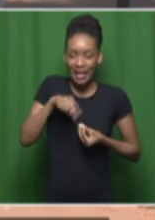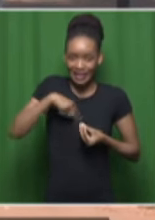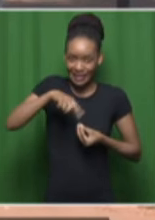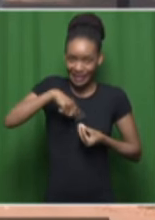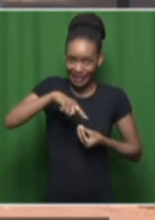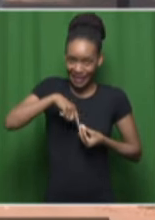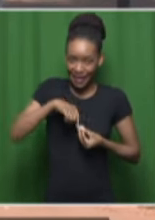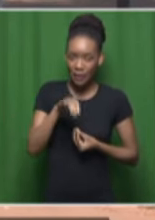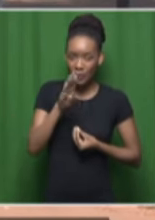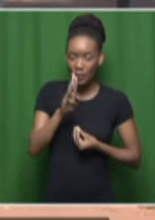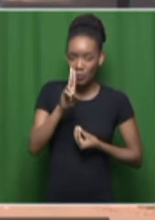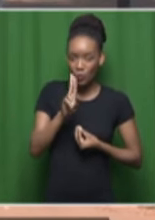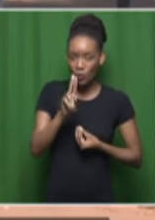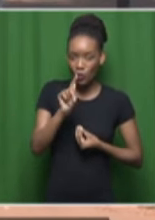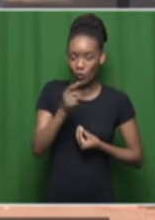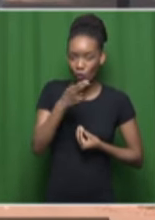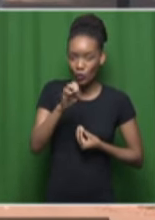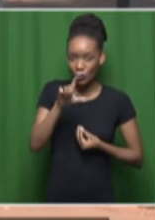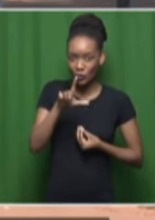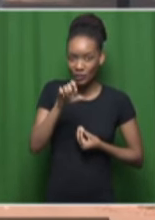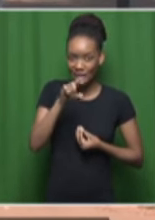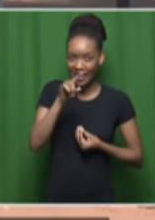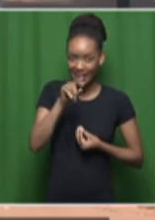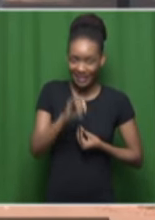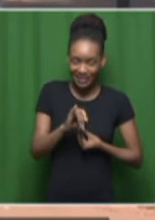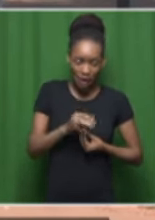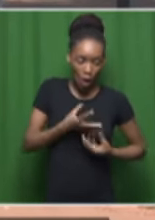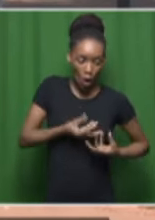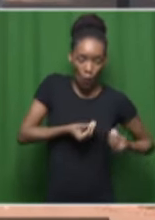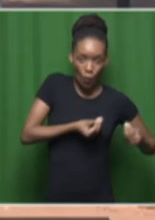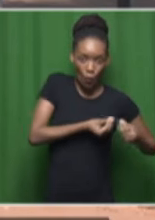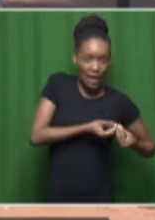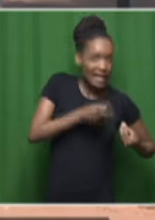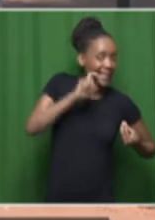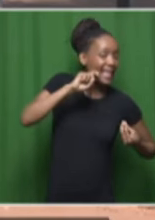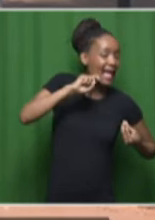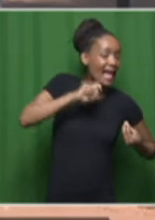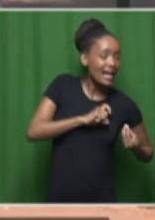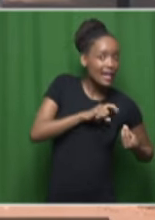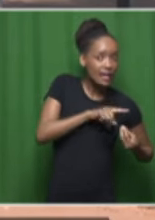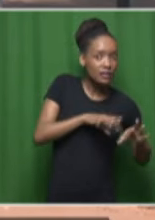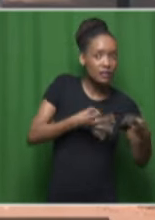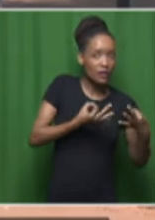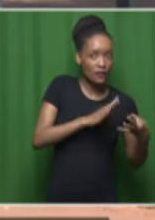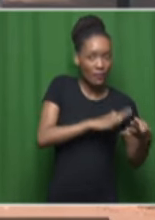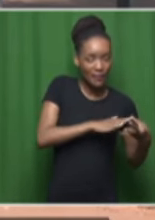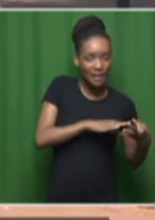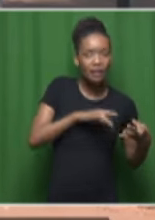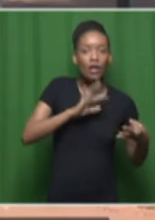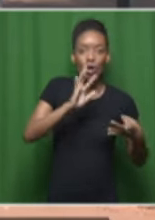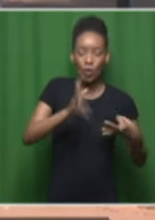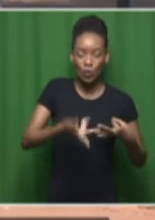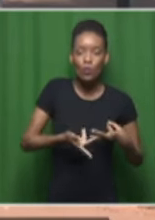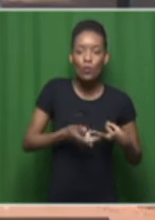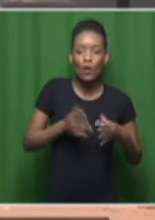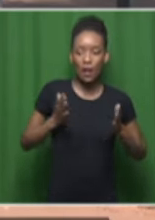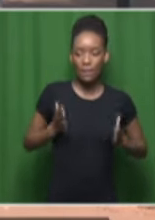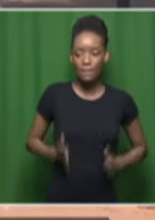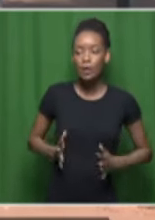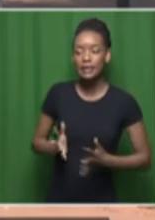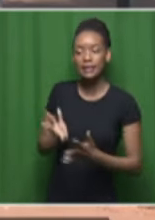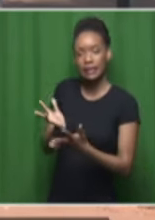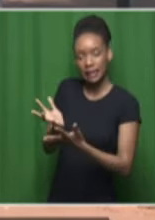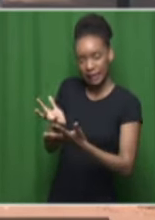outside the home with the elders of the royal family, and the elders within the clan will then then receive the body outside the family